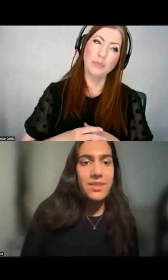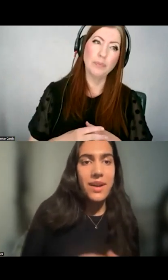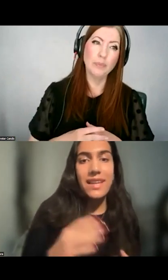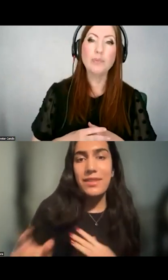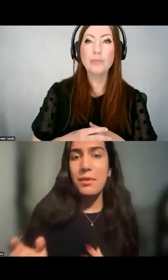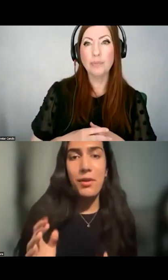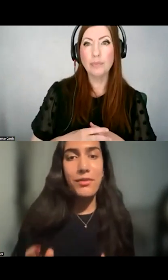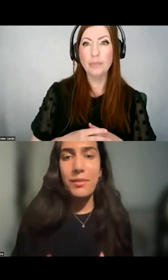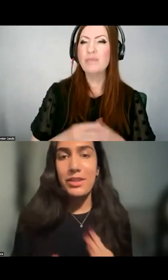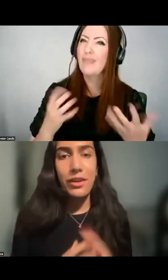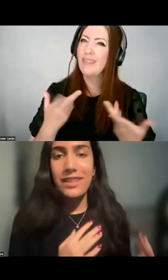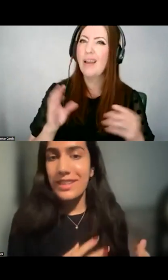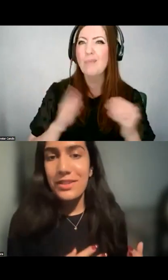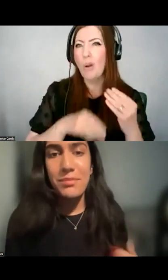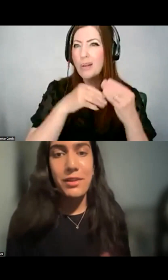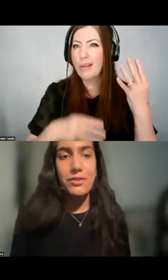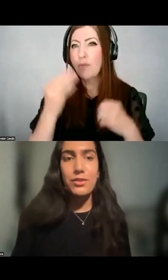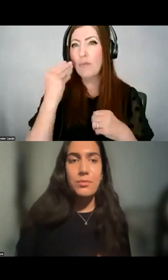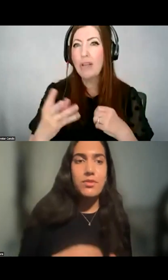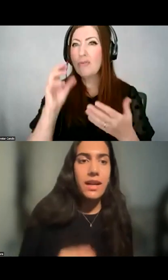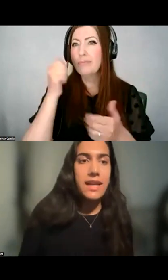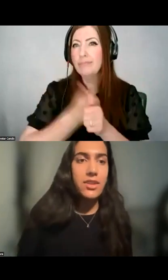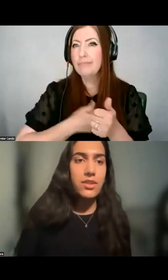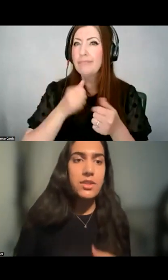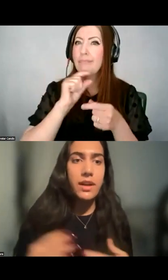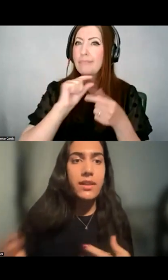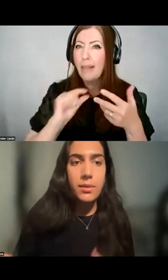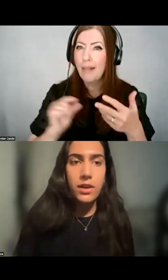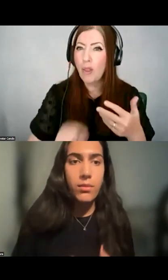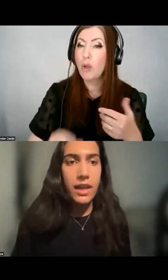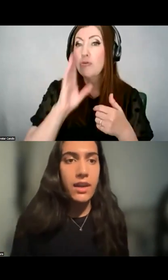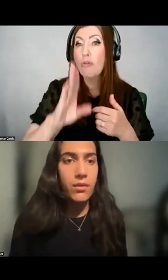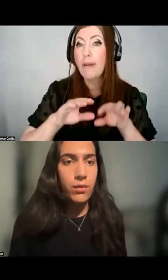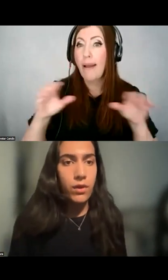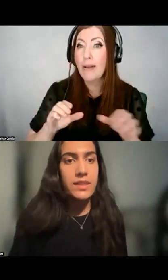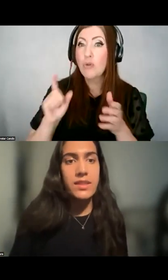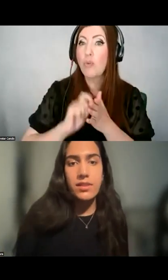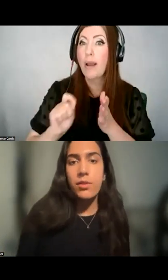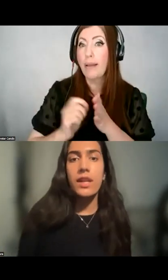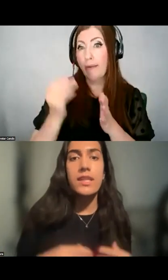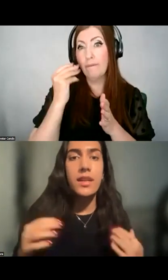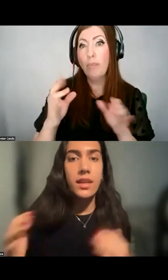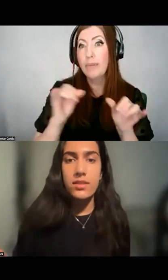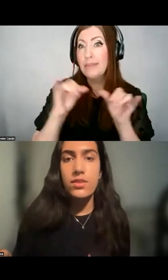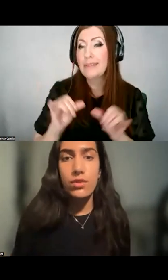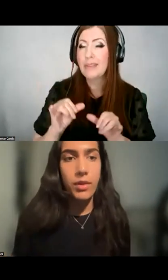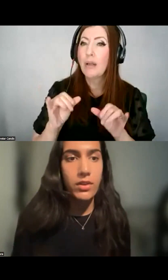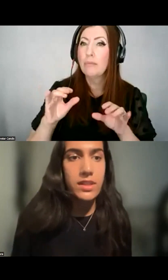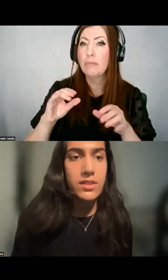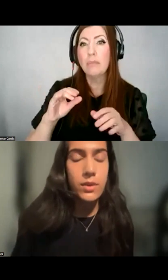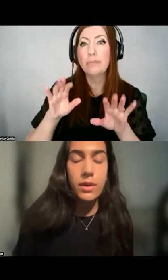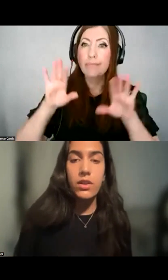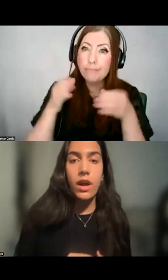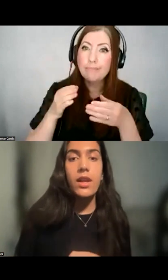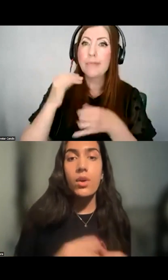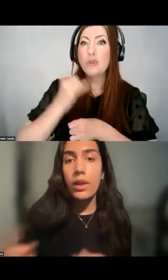Yeah, so I guess a little bit more information on each of these pillars. In terms of direct action, we directly work on writing and informing system-oriented and institutional policy.